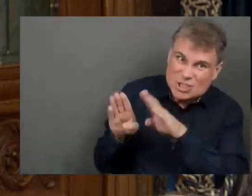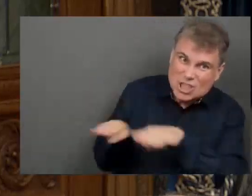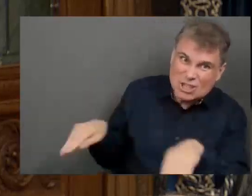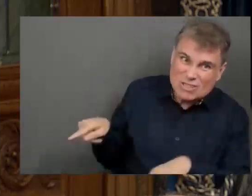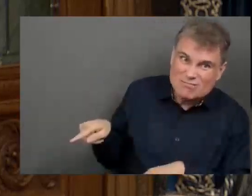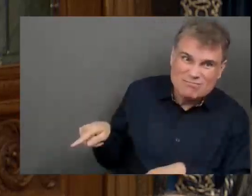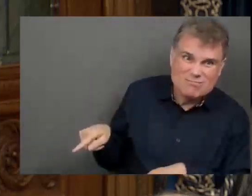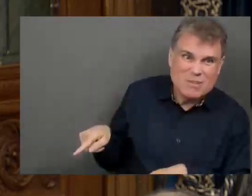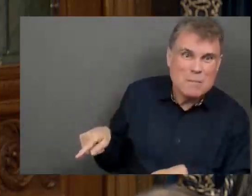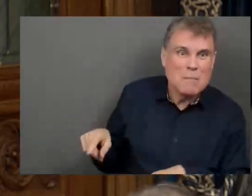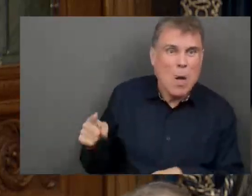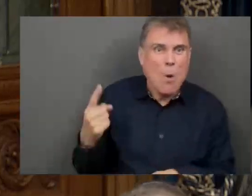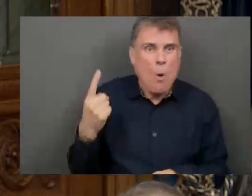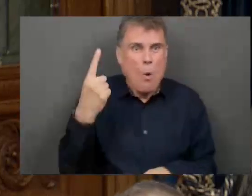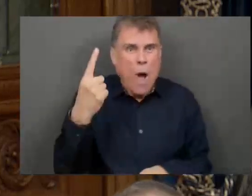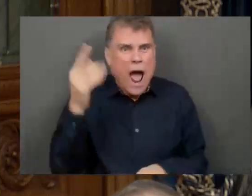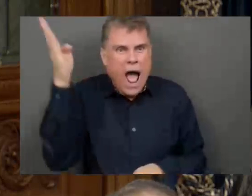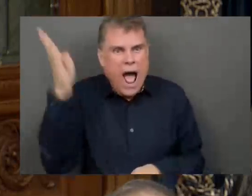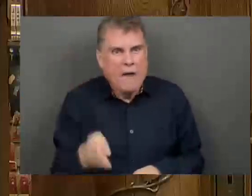child?